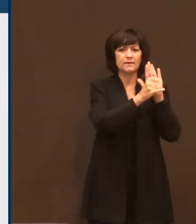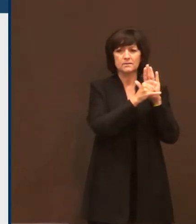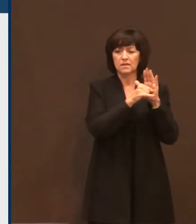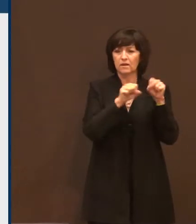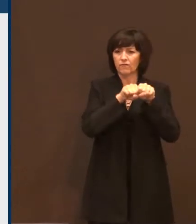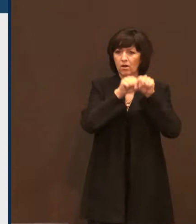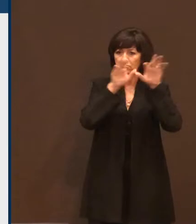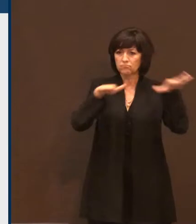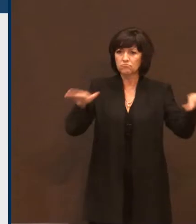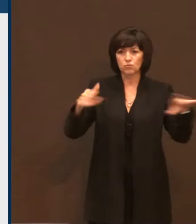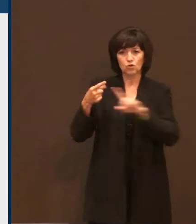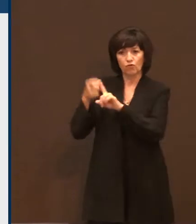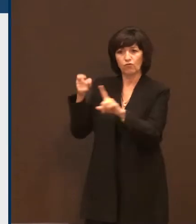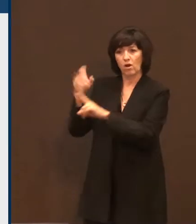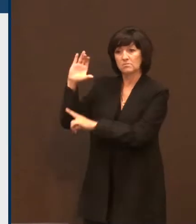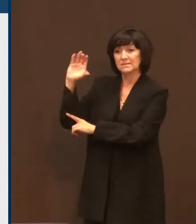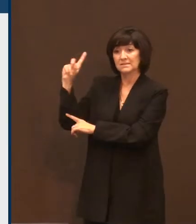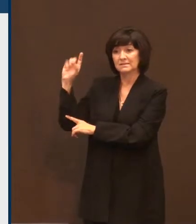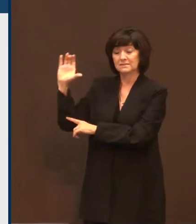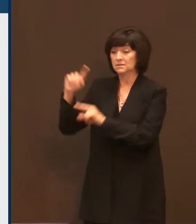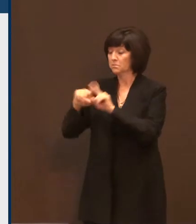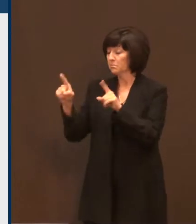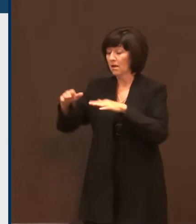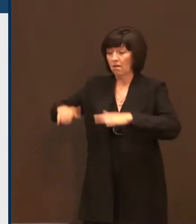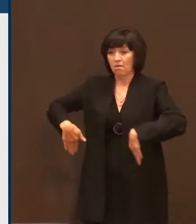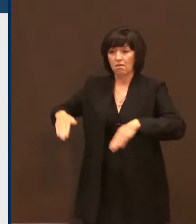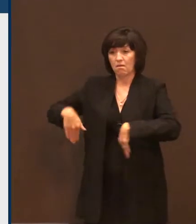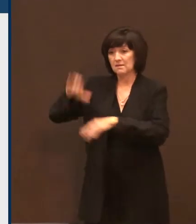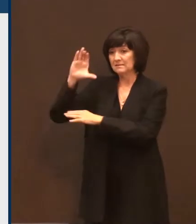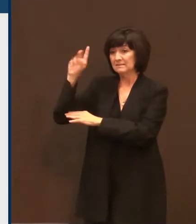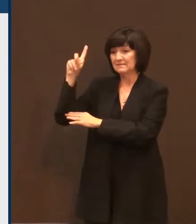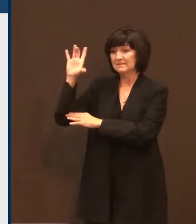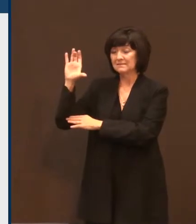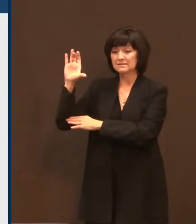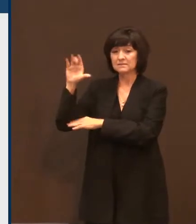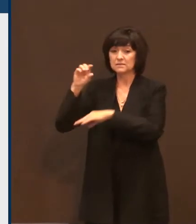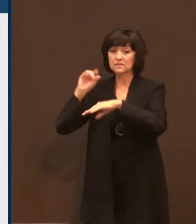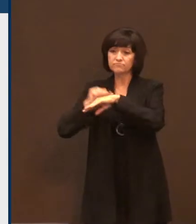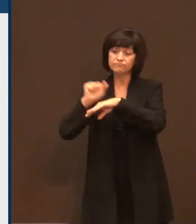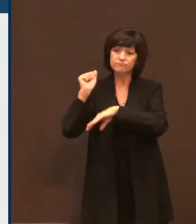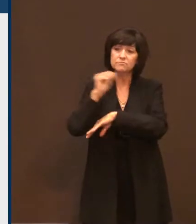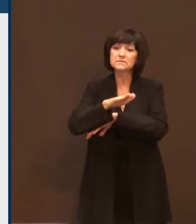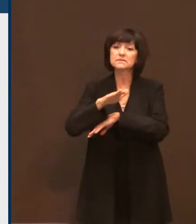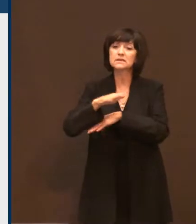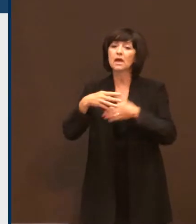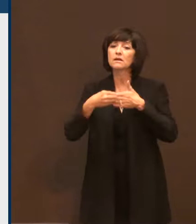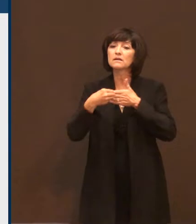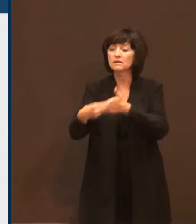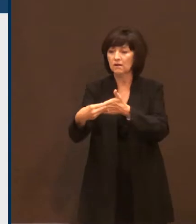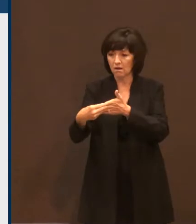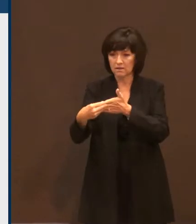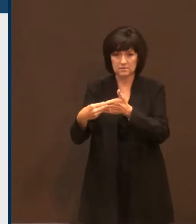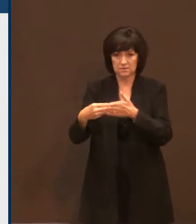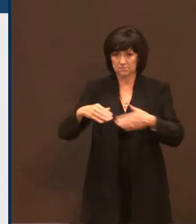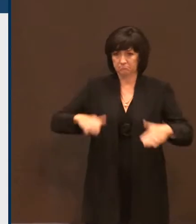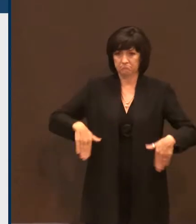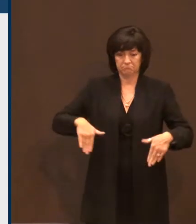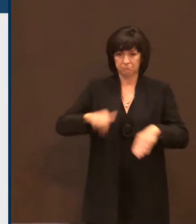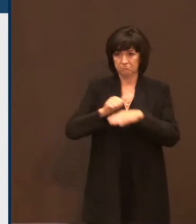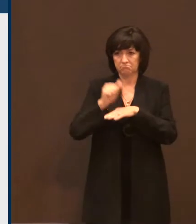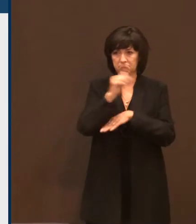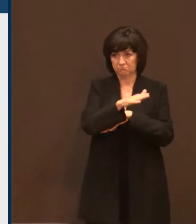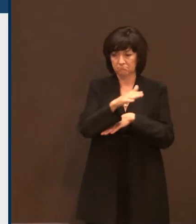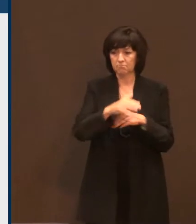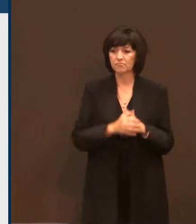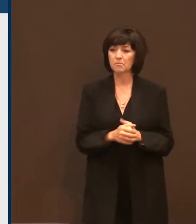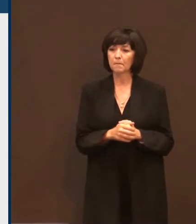for Disease Control, but we have not received such guidance yet. It may be forthcoming. That would be helpful. So in the